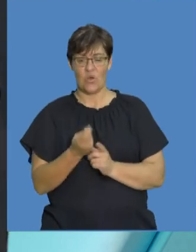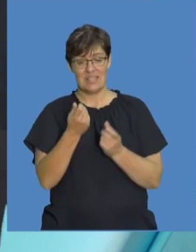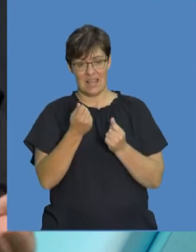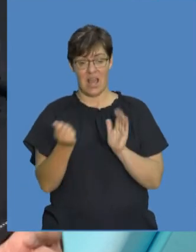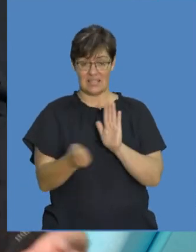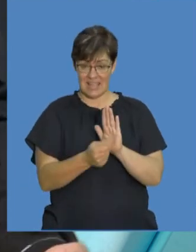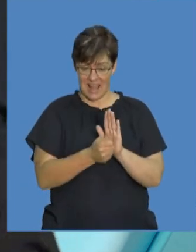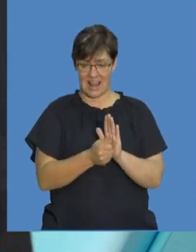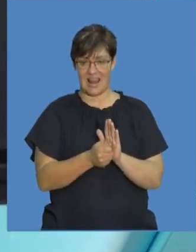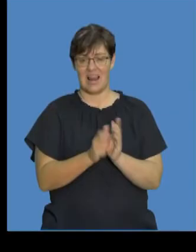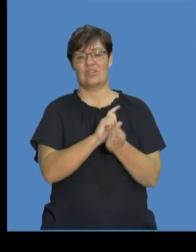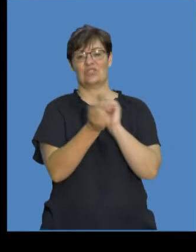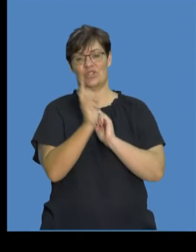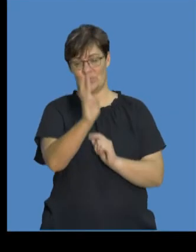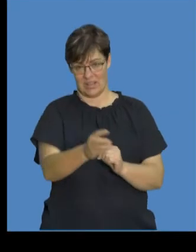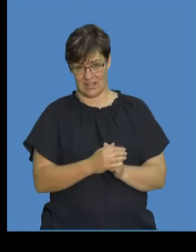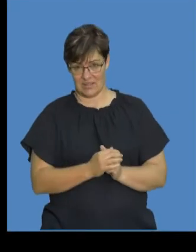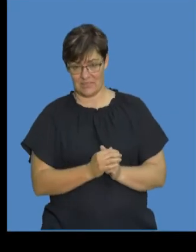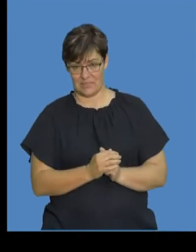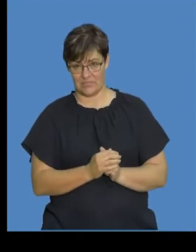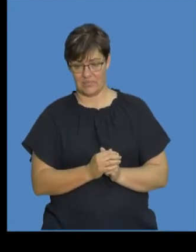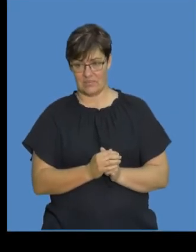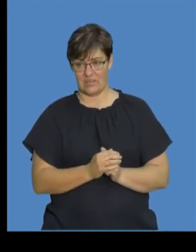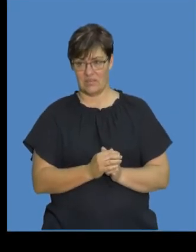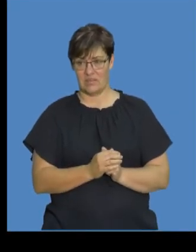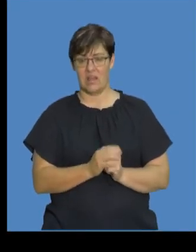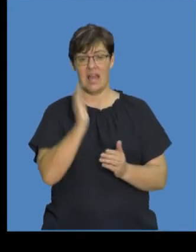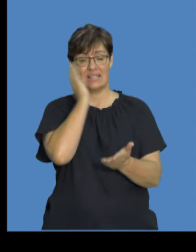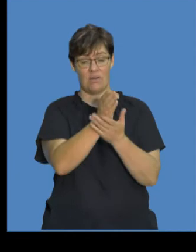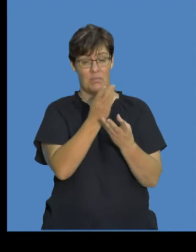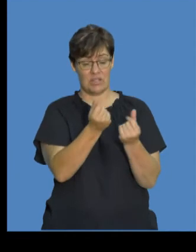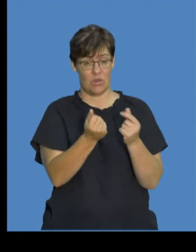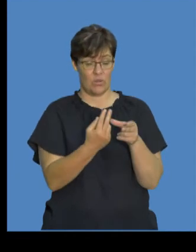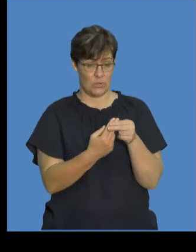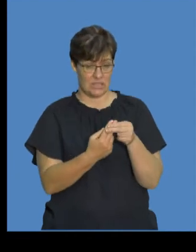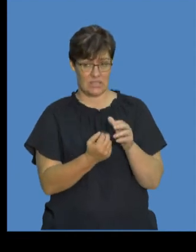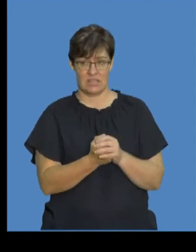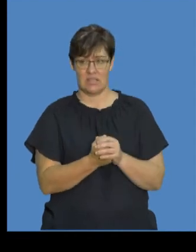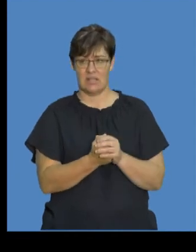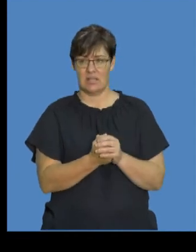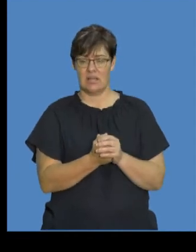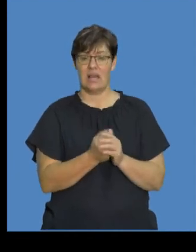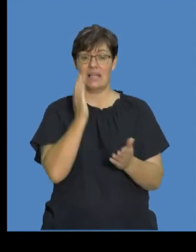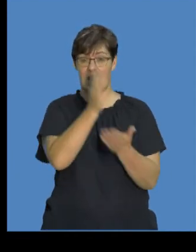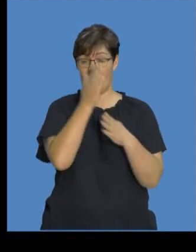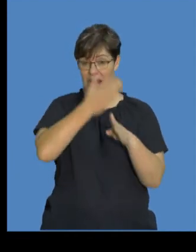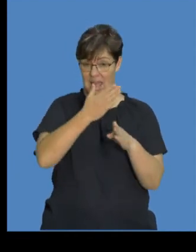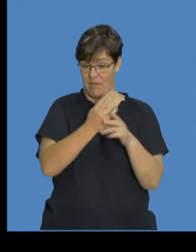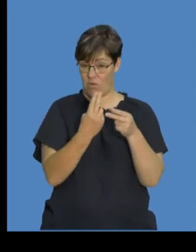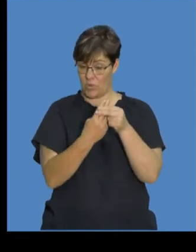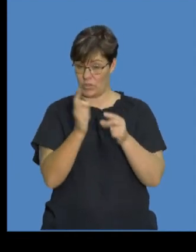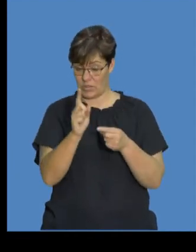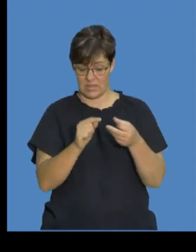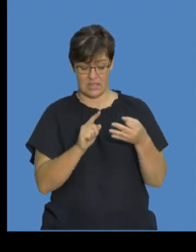selling costs are going to change as well. So what do we do here? We find it's your direct material cost per unit, remember, direct